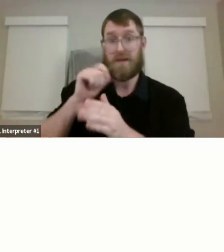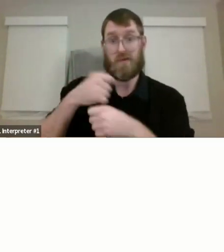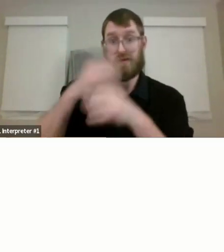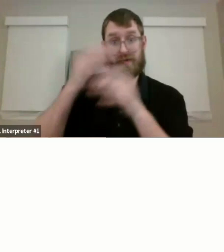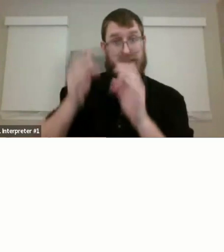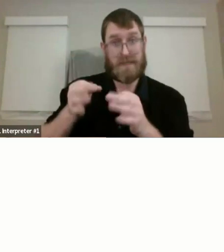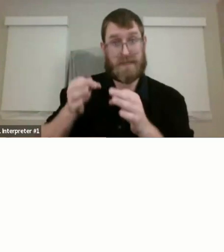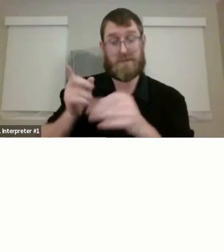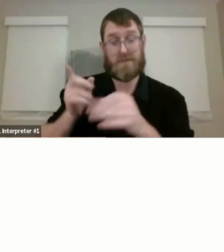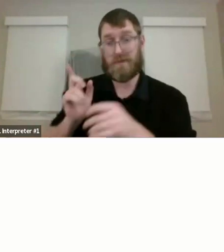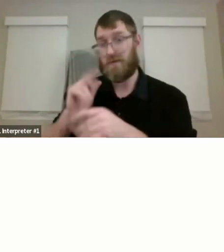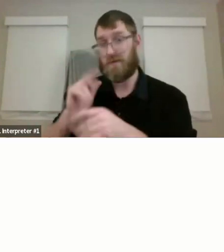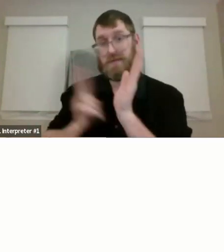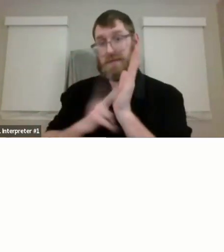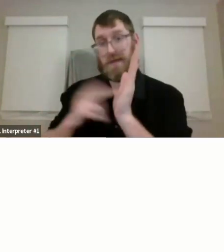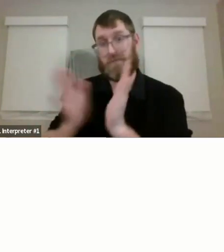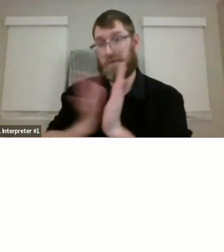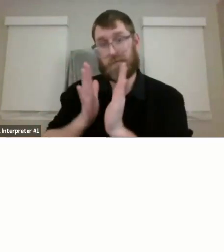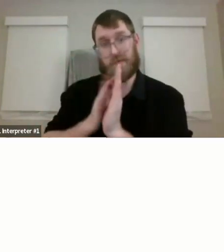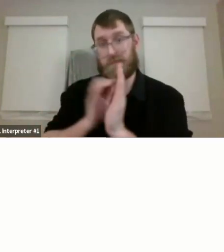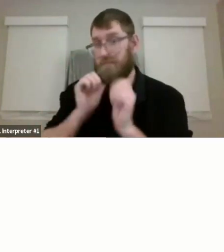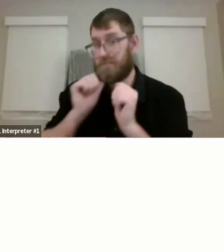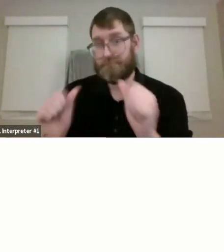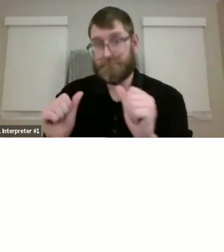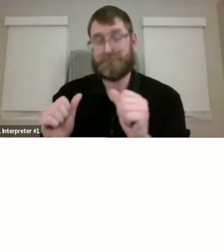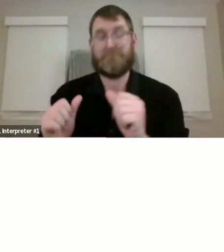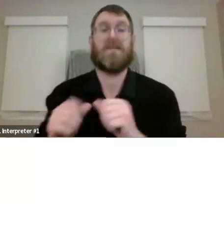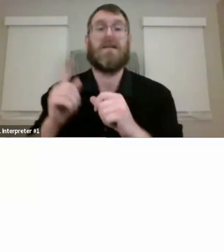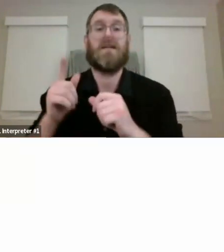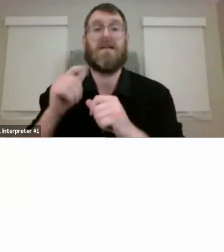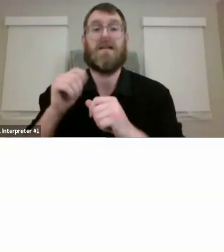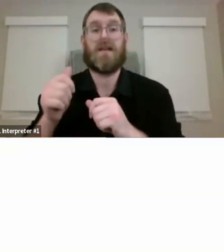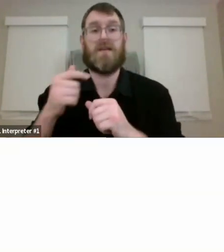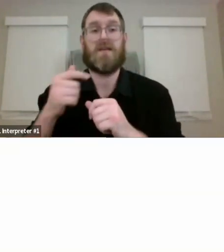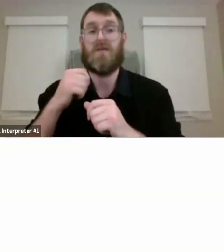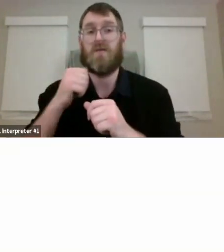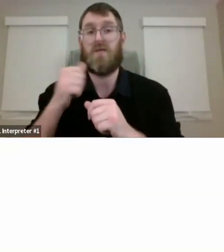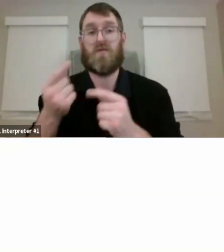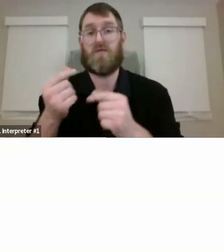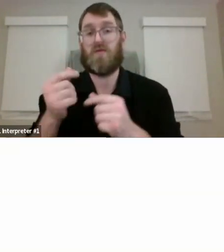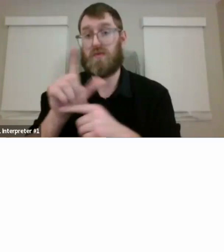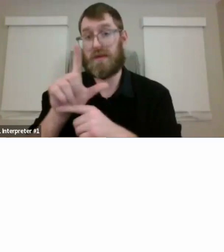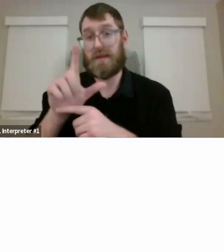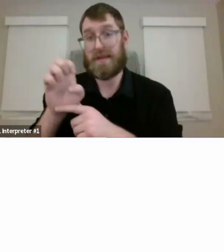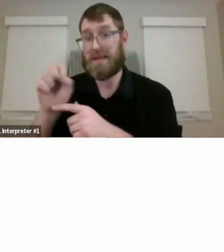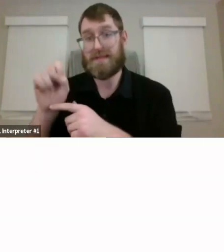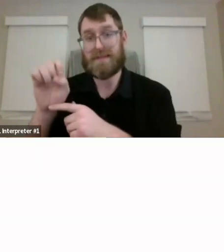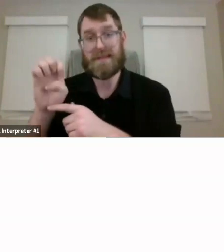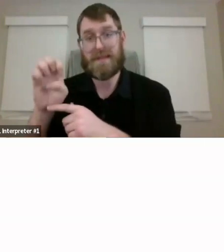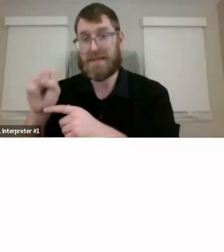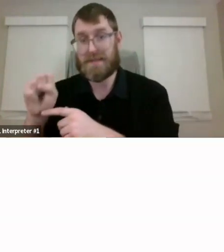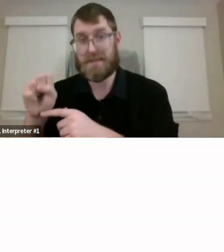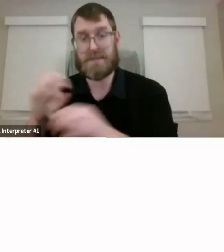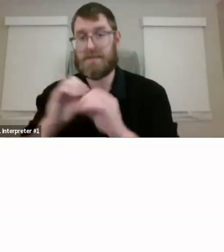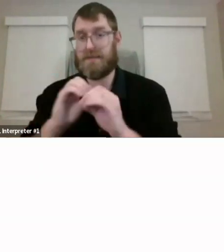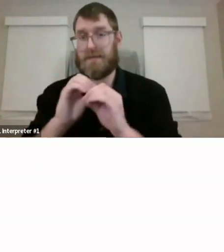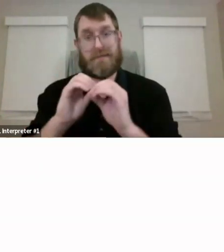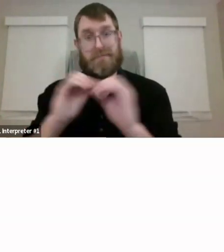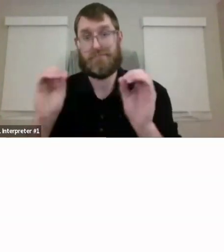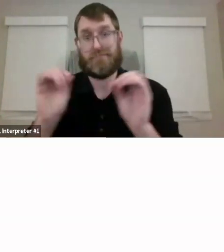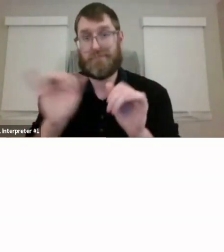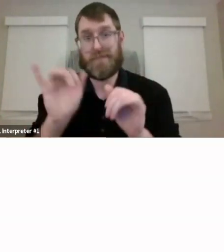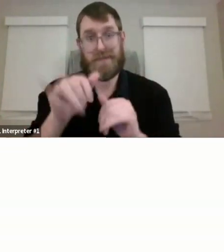not the ones to sign any paperwork. They're not the ones to sign any leases or anything like that. They are just there to help